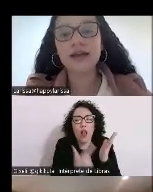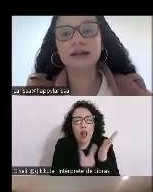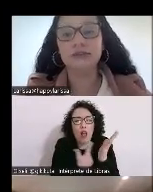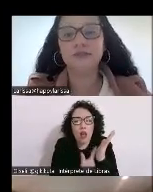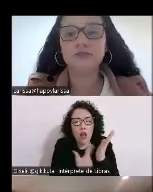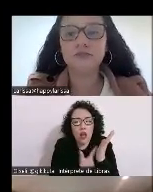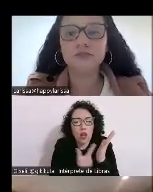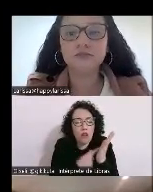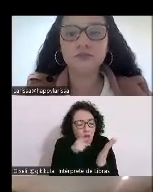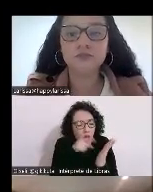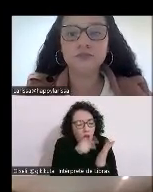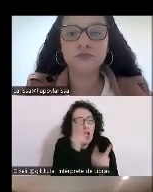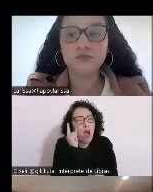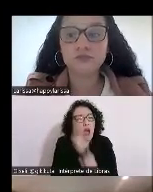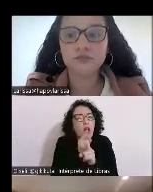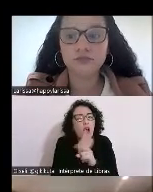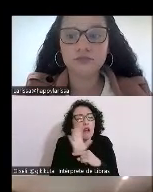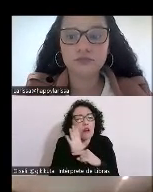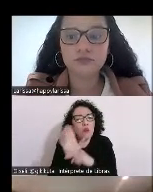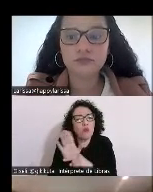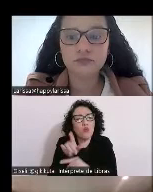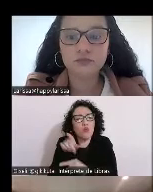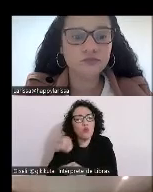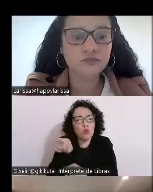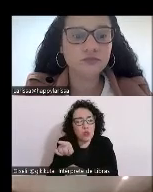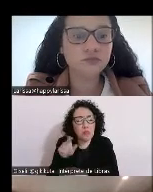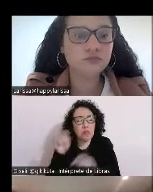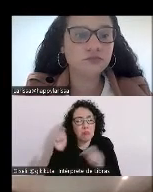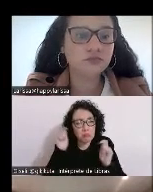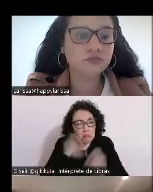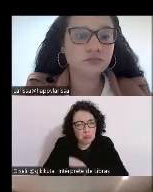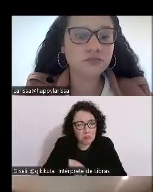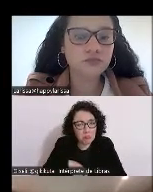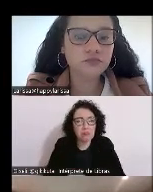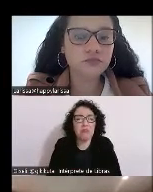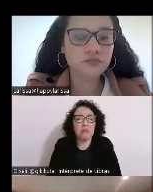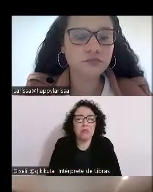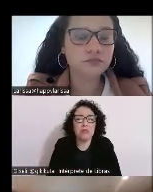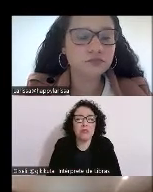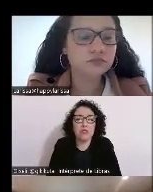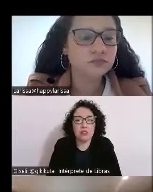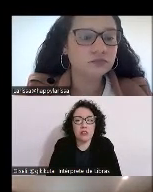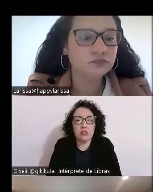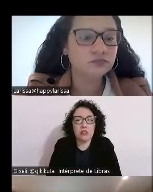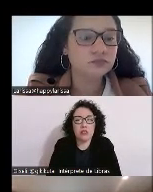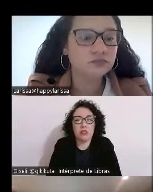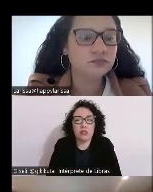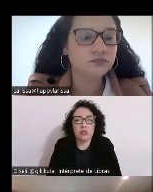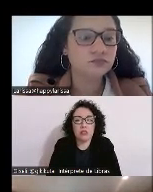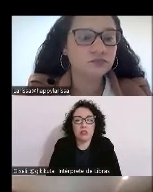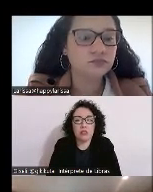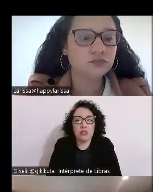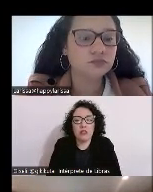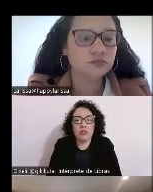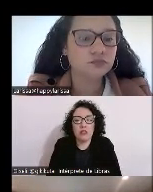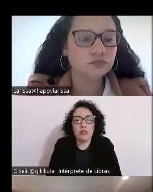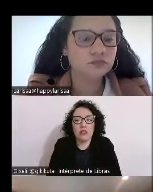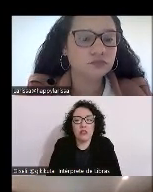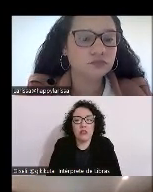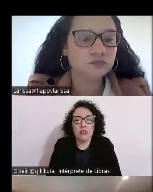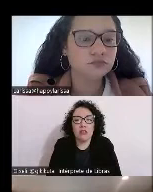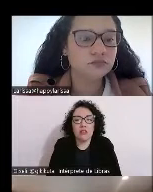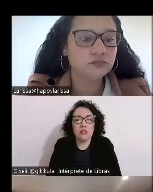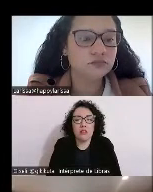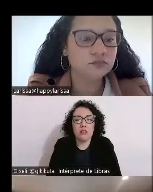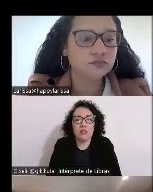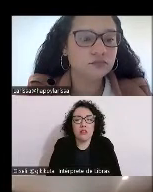a Kylie. So here we see a diagram, and on the left we see the areas